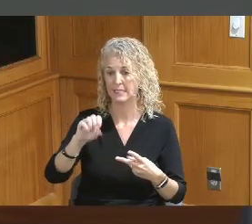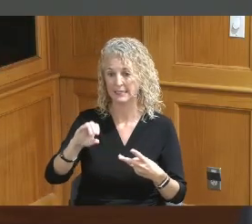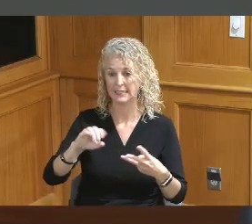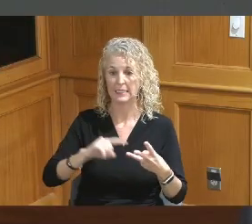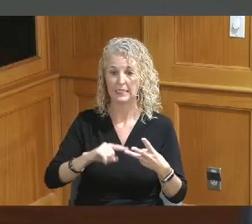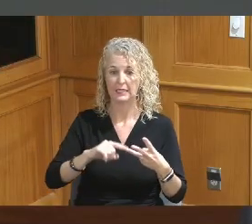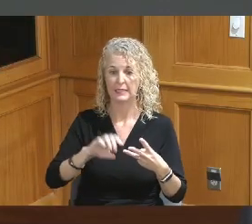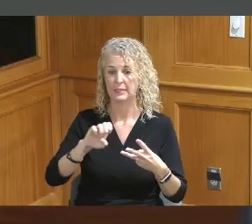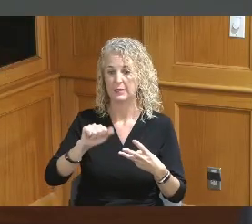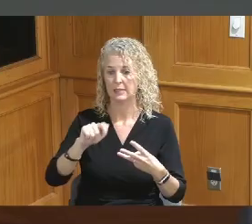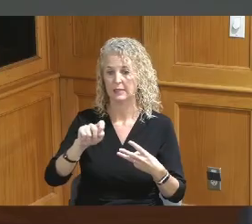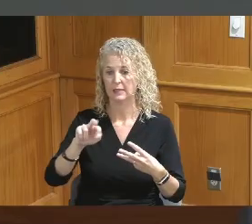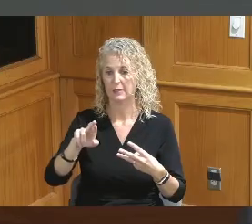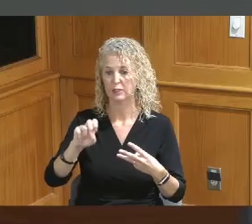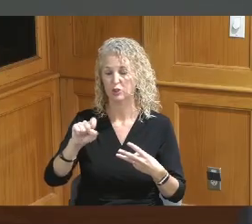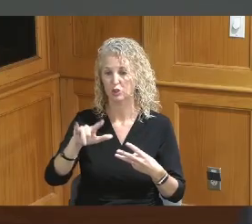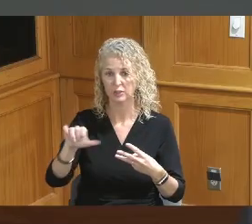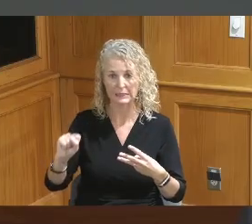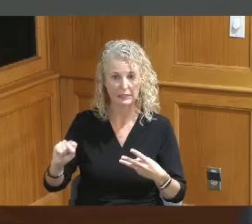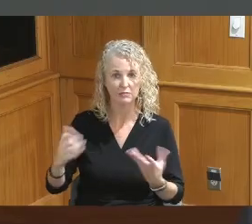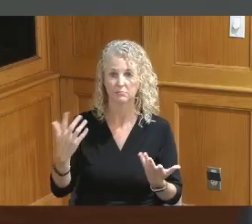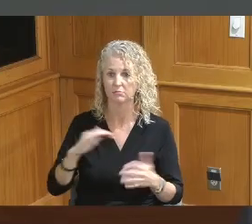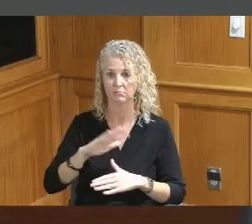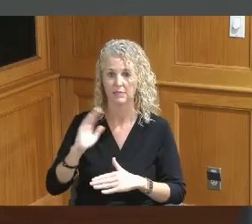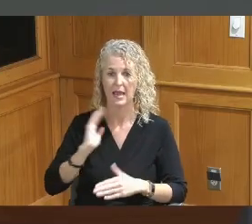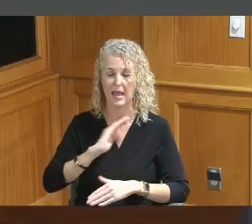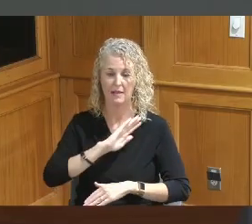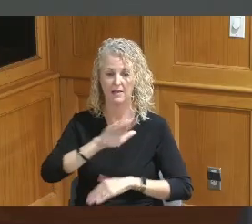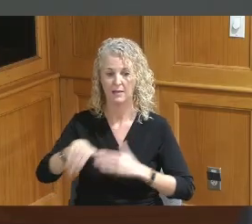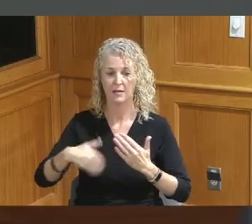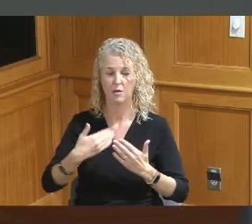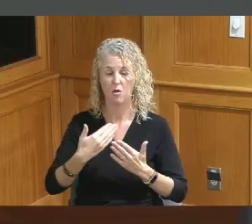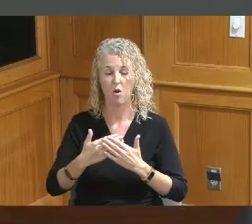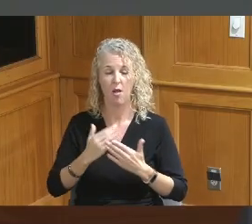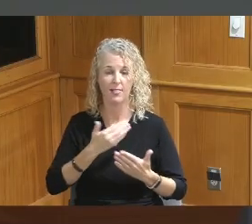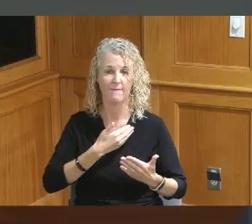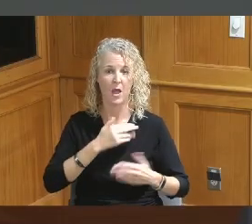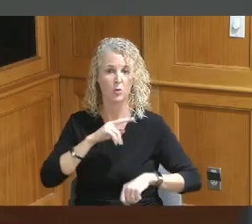into conversations, the regular conversations we have with them as well, to make sure